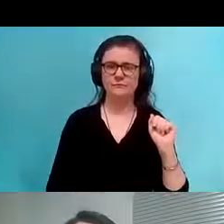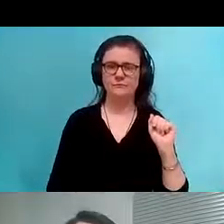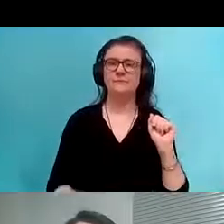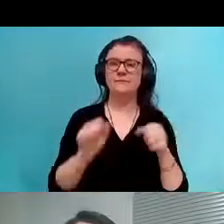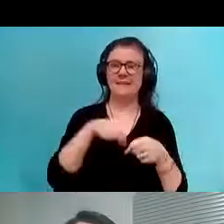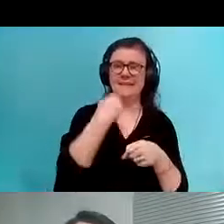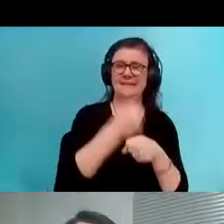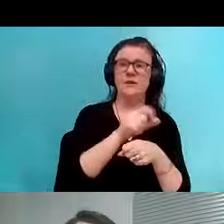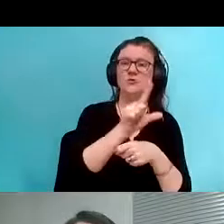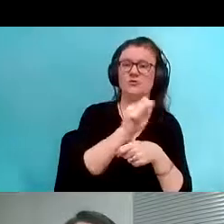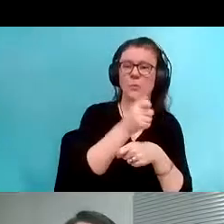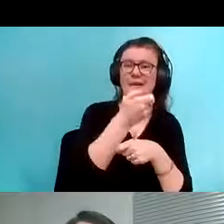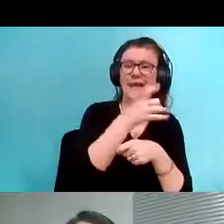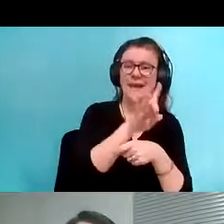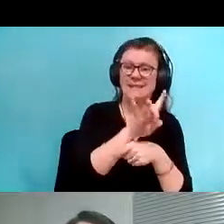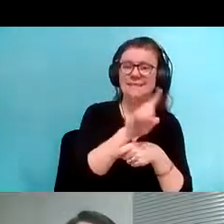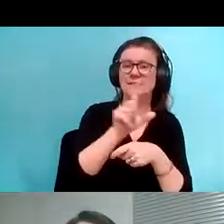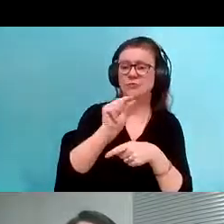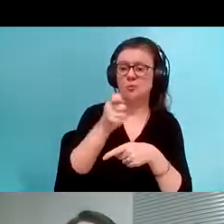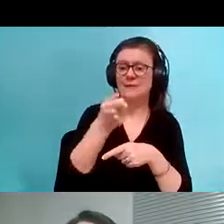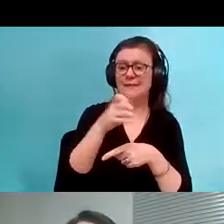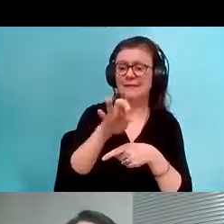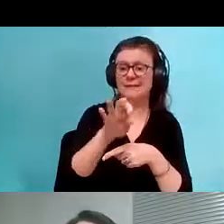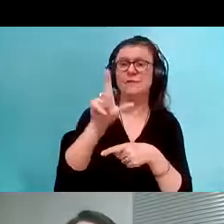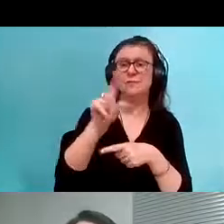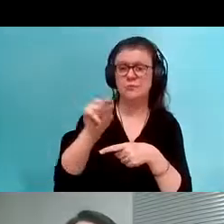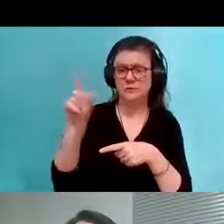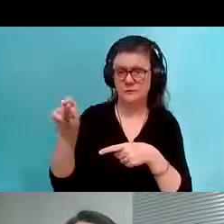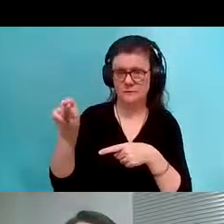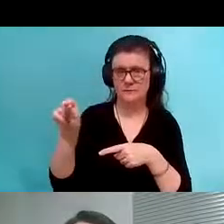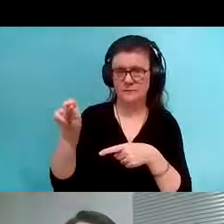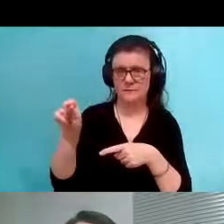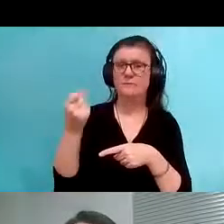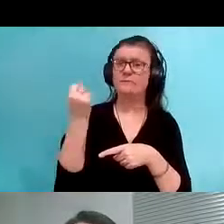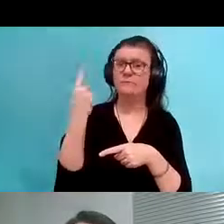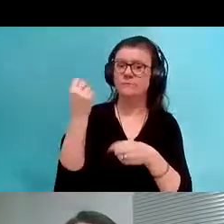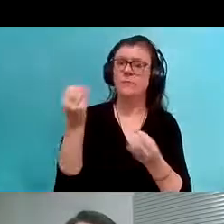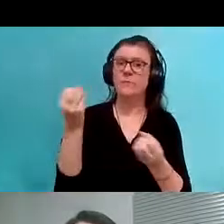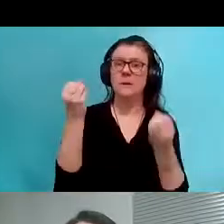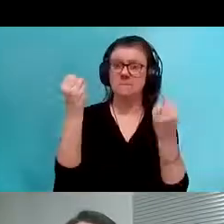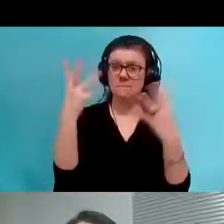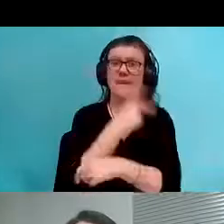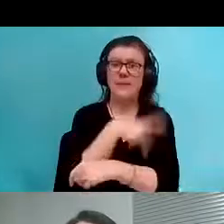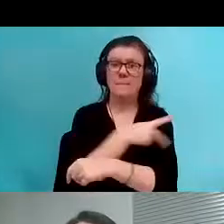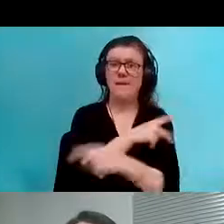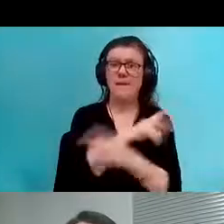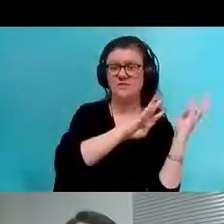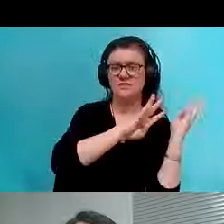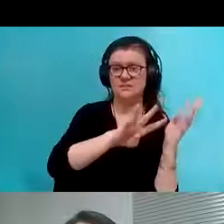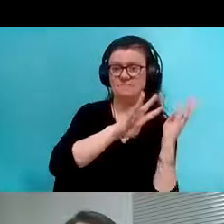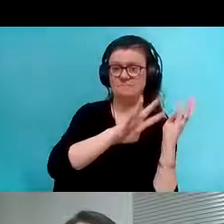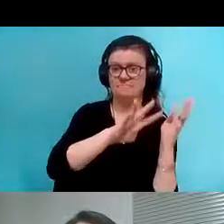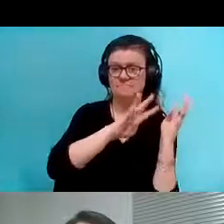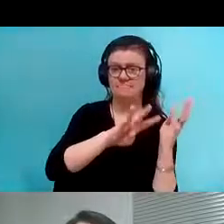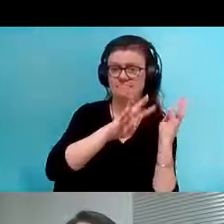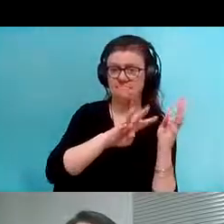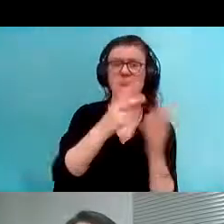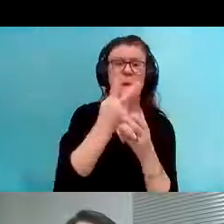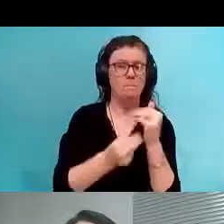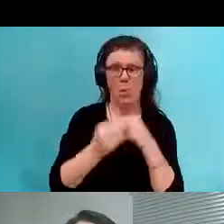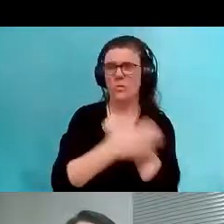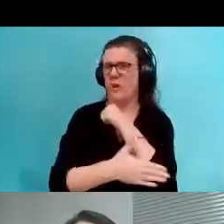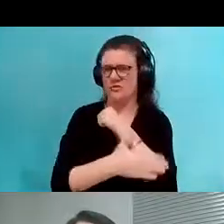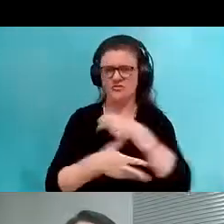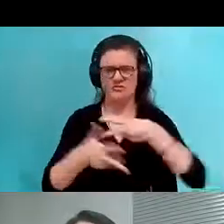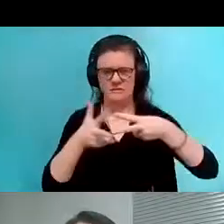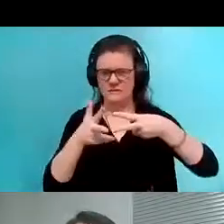2018, 19, and 2020. And due to the high number of patients accessing IL services in both countries, it was agreed